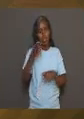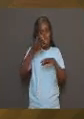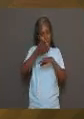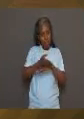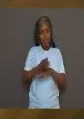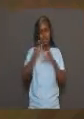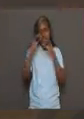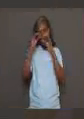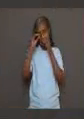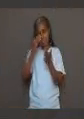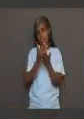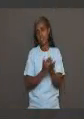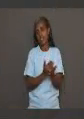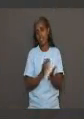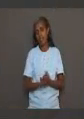the lesson.